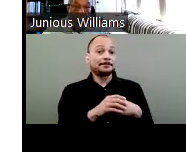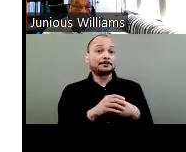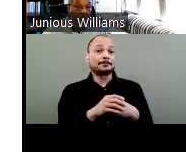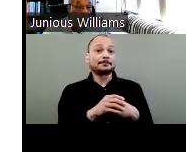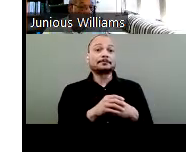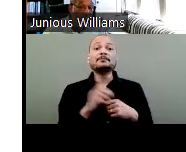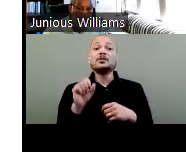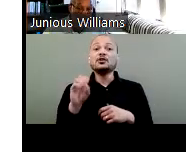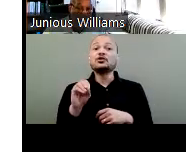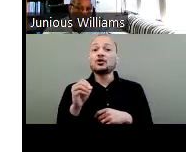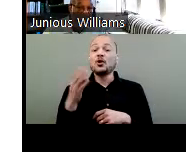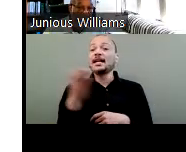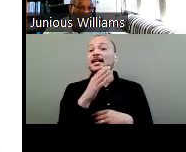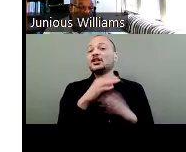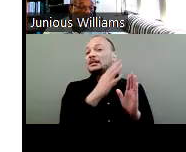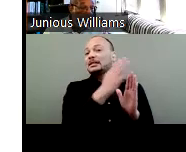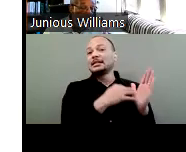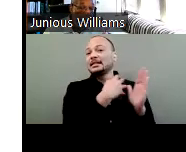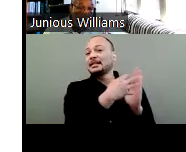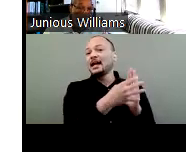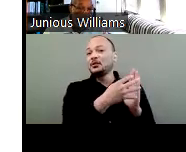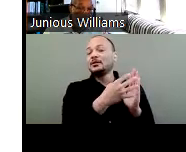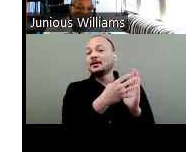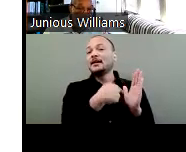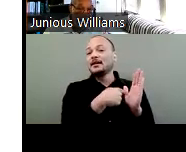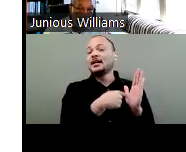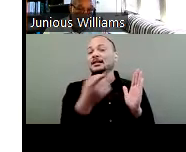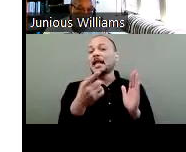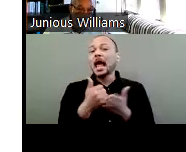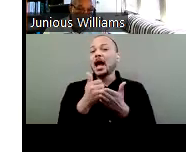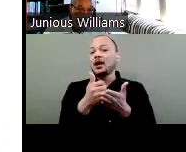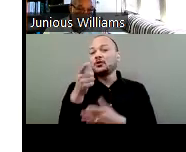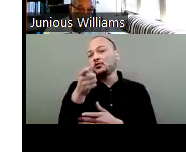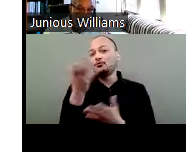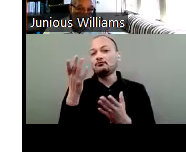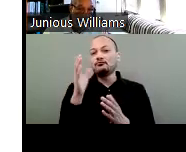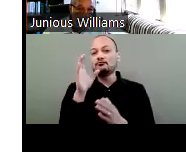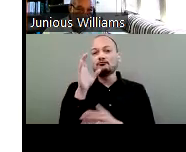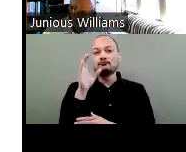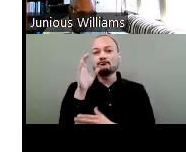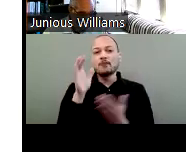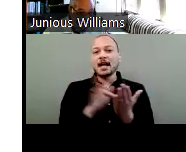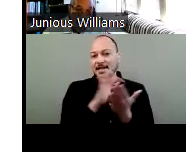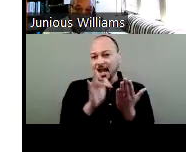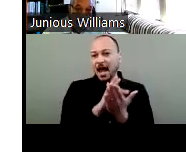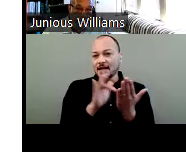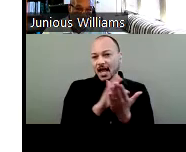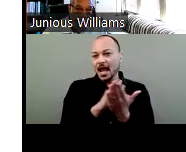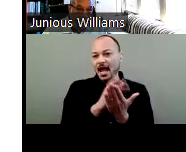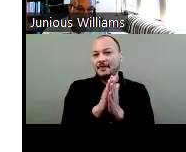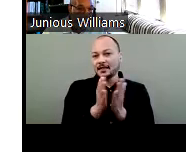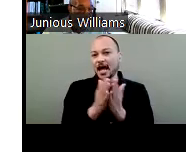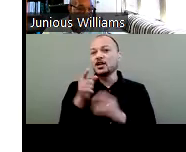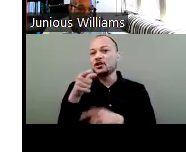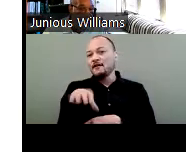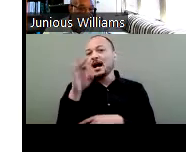So here's just a table of contents for to help you navigate the deck, where you'll find various